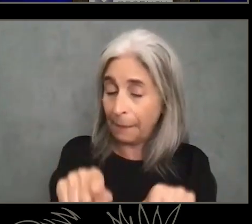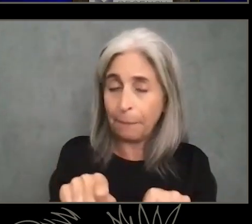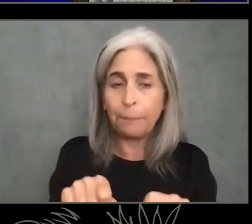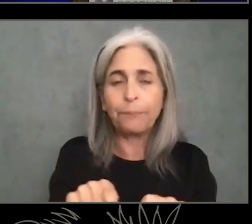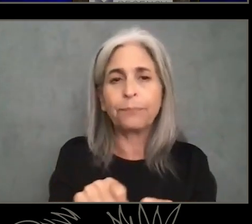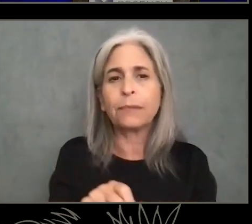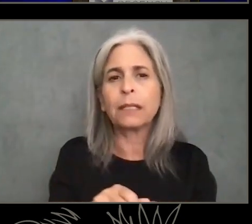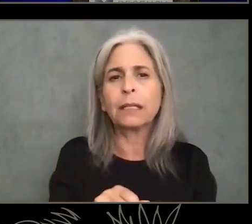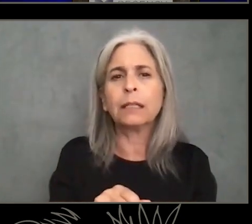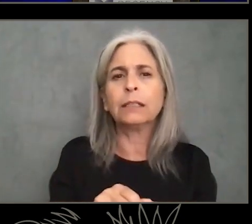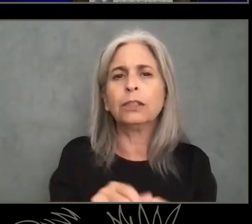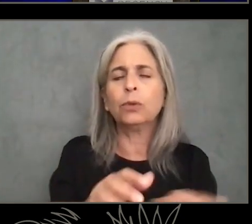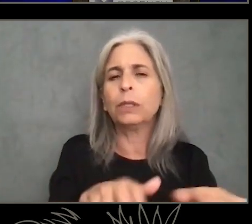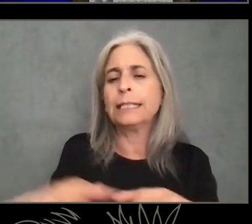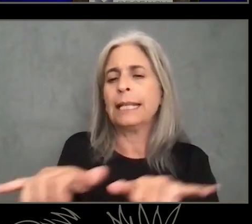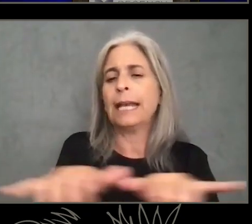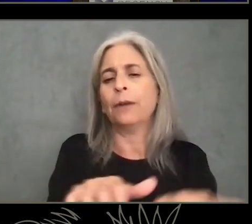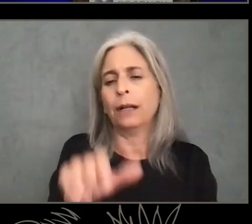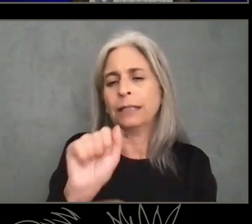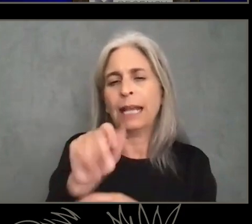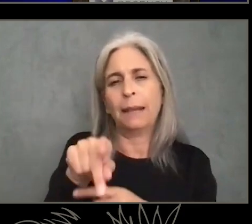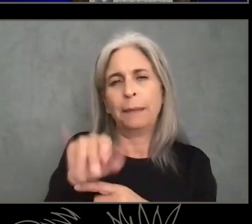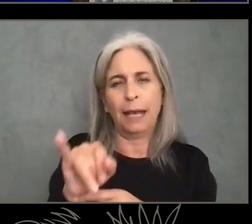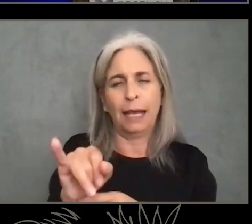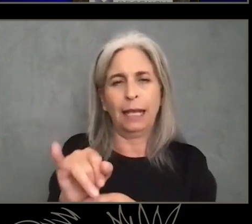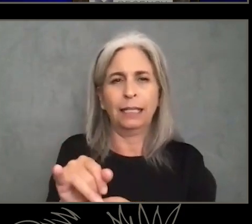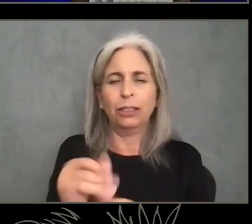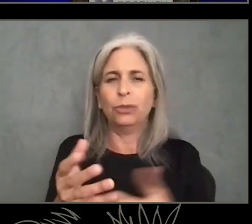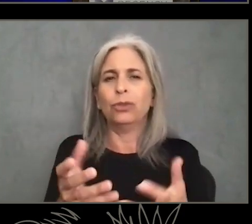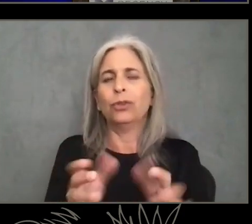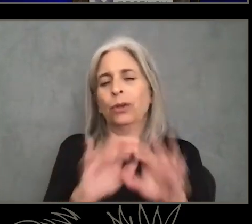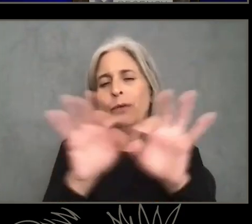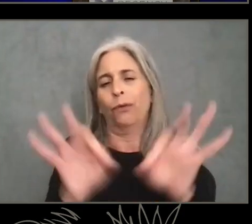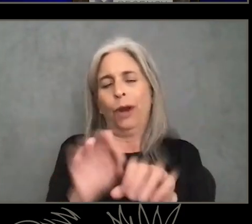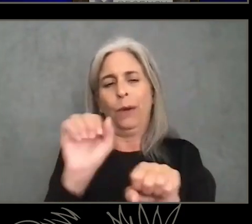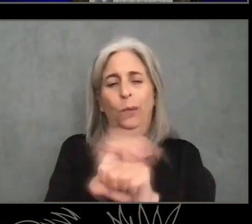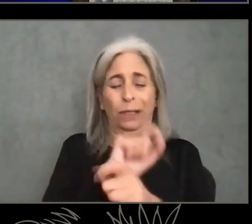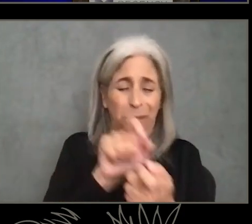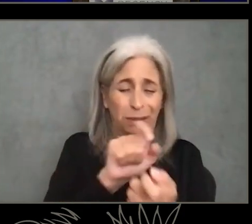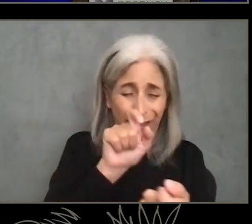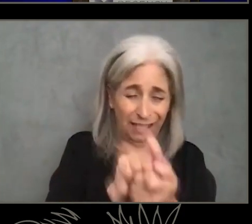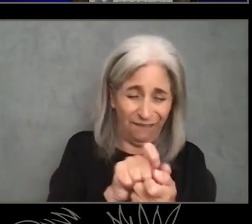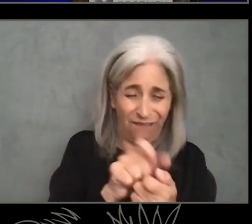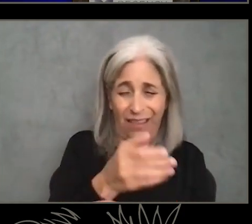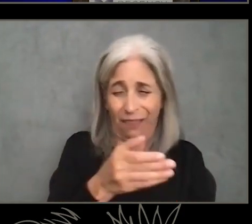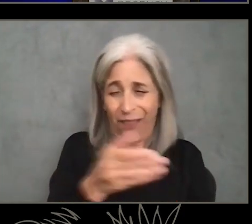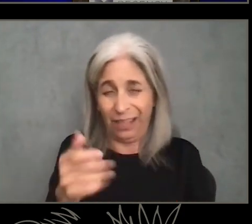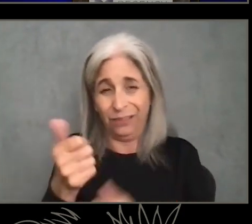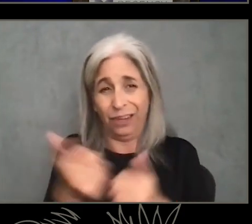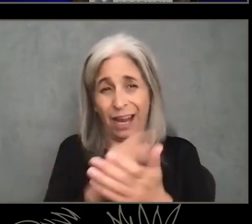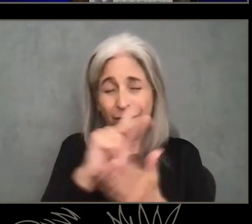like I was mentioning, we wanted a standardized API where we didn't have to do framework-specific